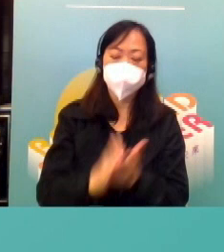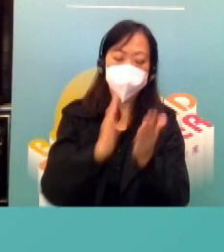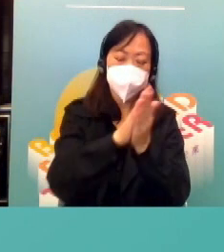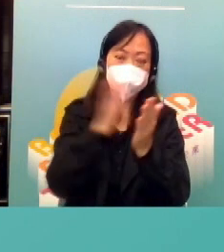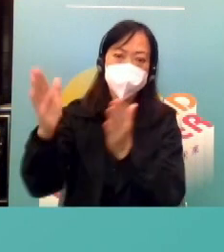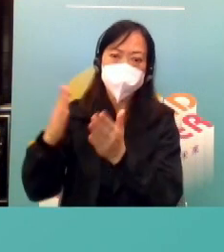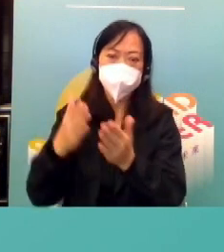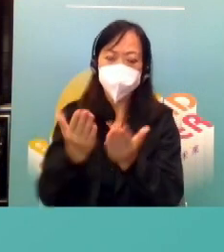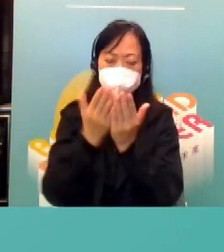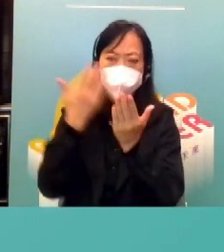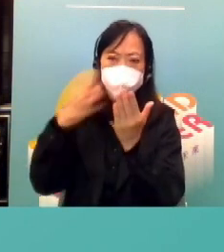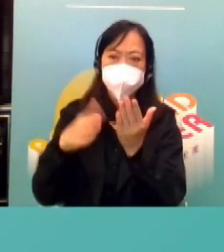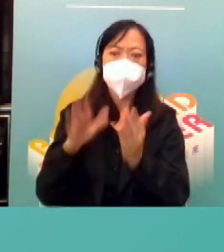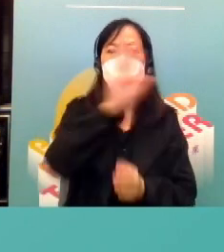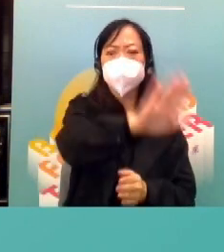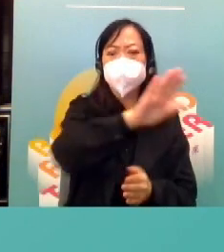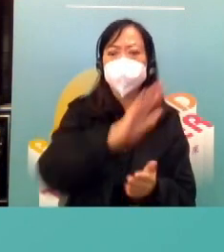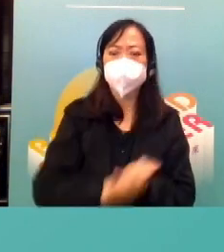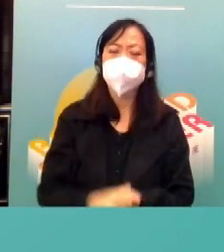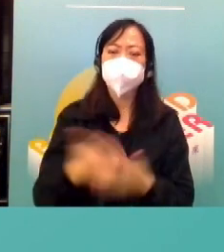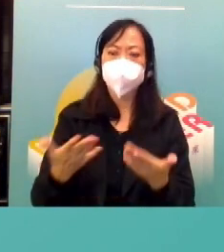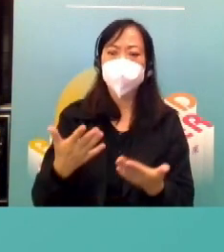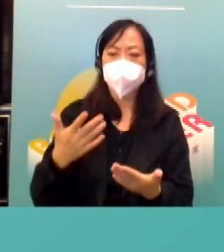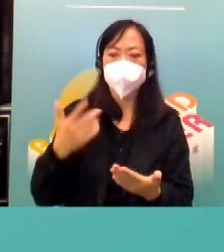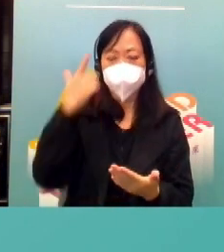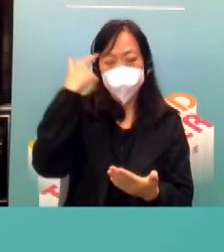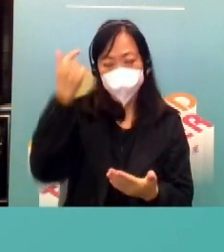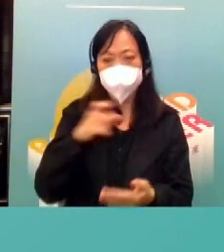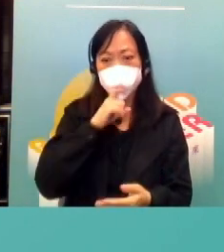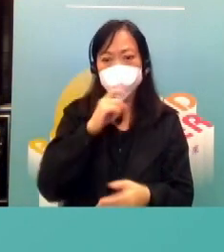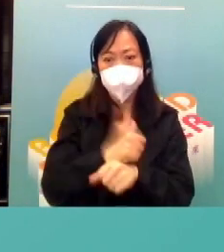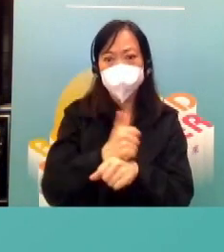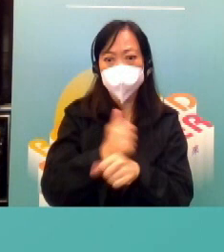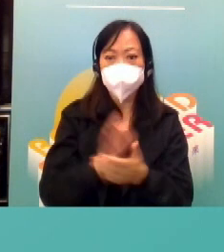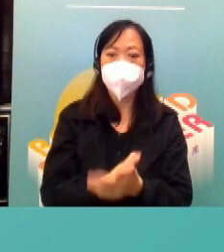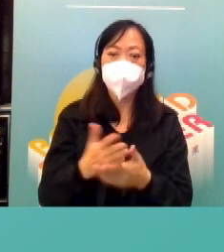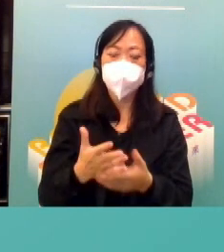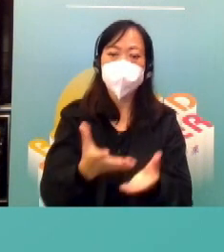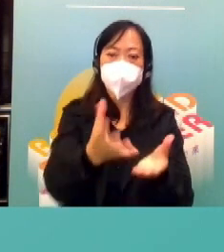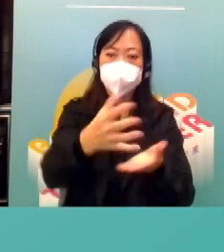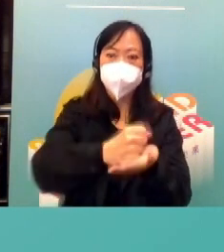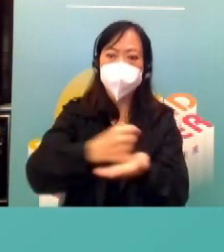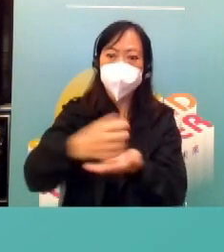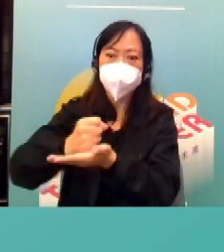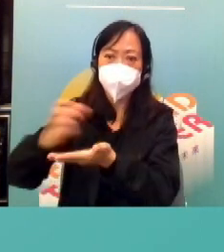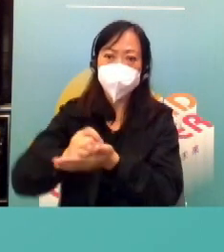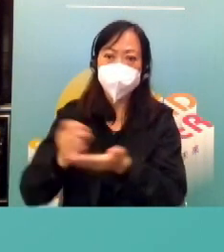there. And so you have the opportunity to scan them, and then the company will determine whether they can buy the book from